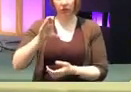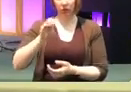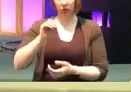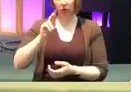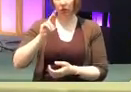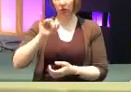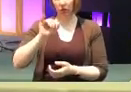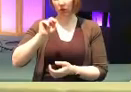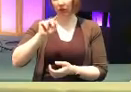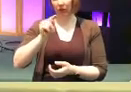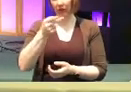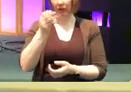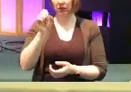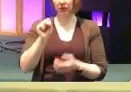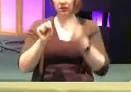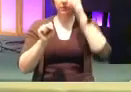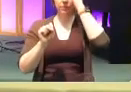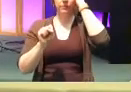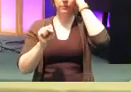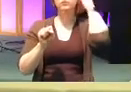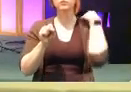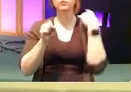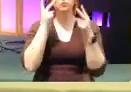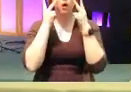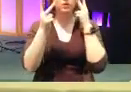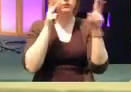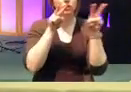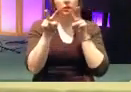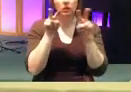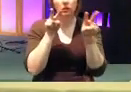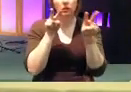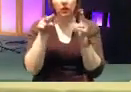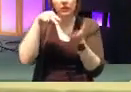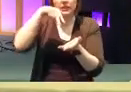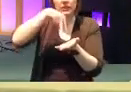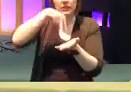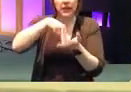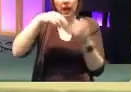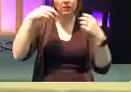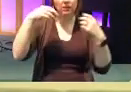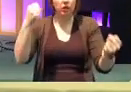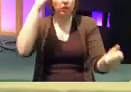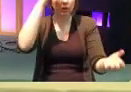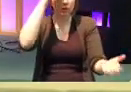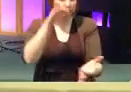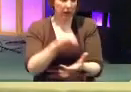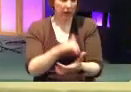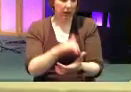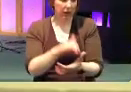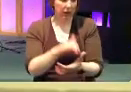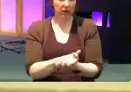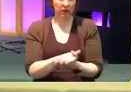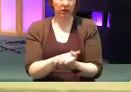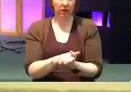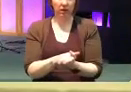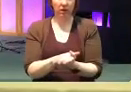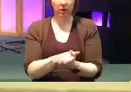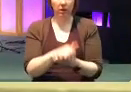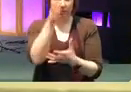1 Corinthians 16:13. Be watchful. Stand firm in the faith. It's a great phrase,